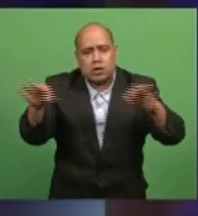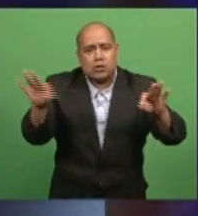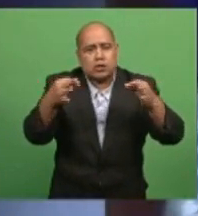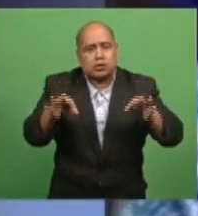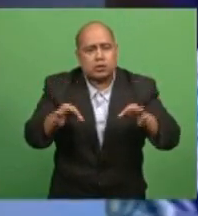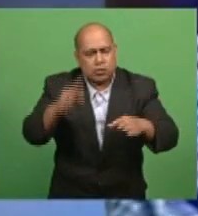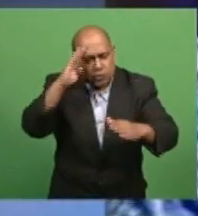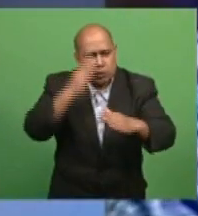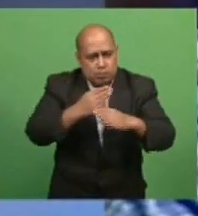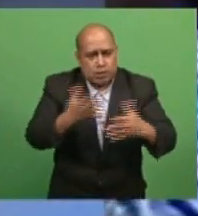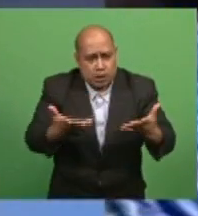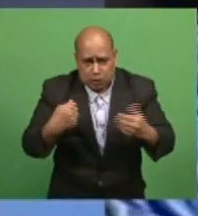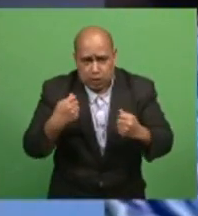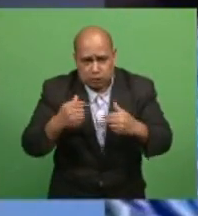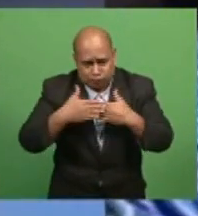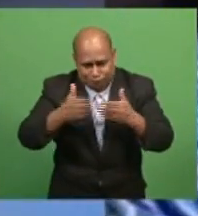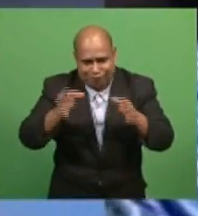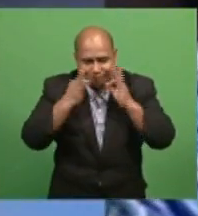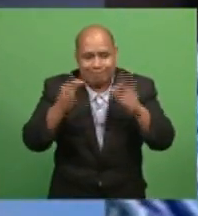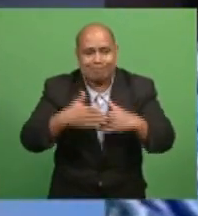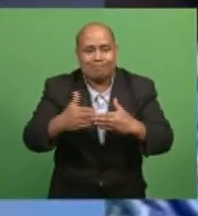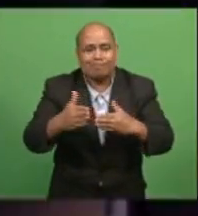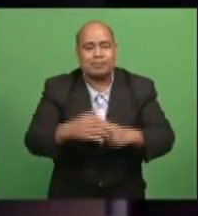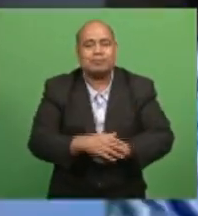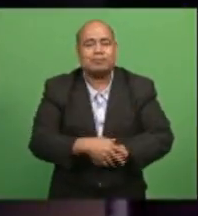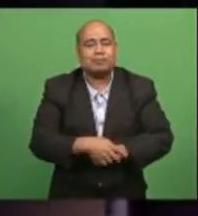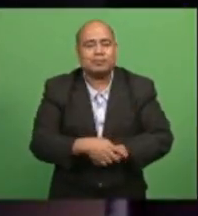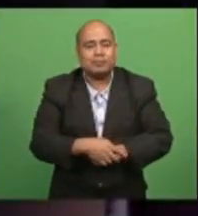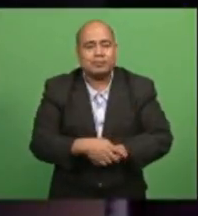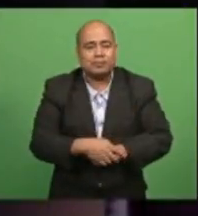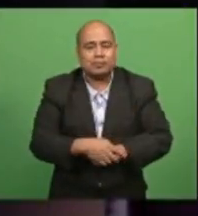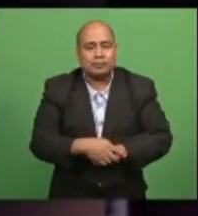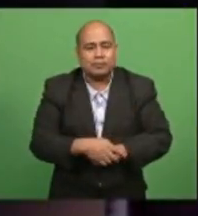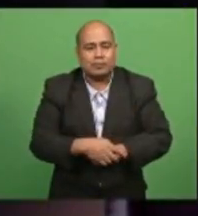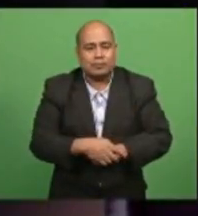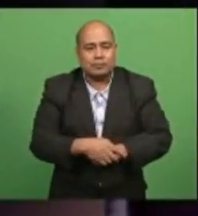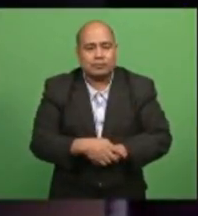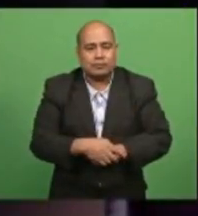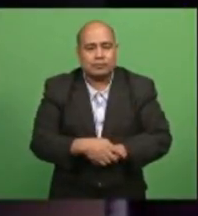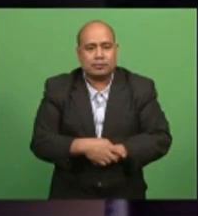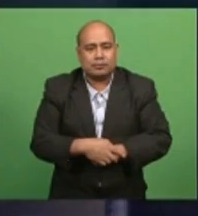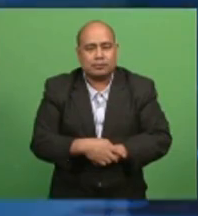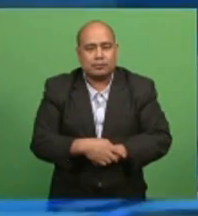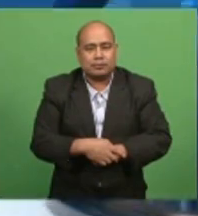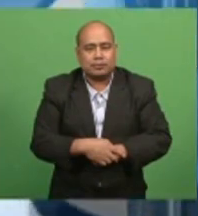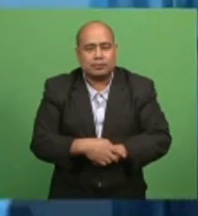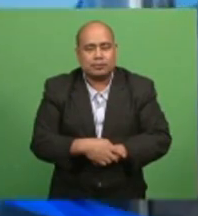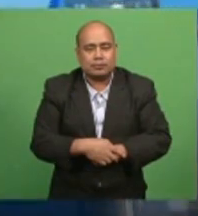Venina Rakautonga, FBC News.